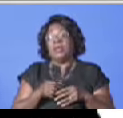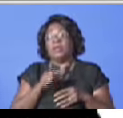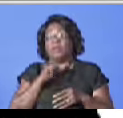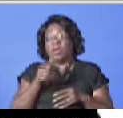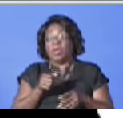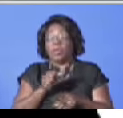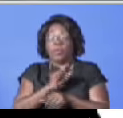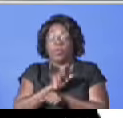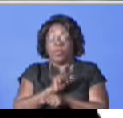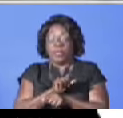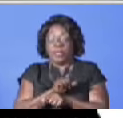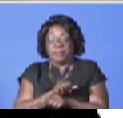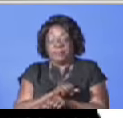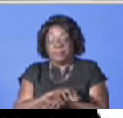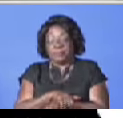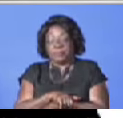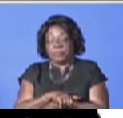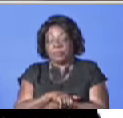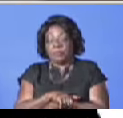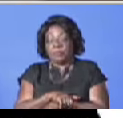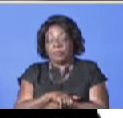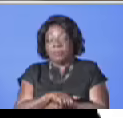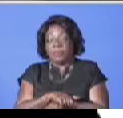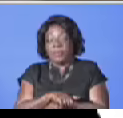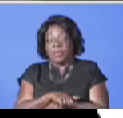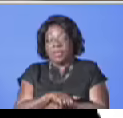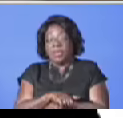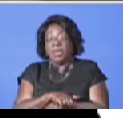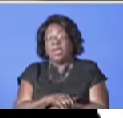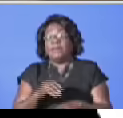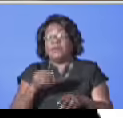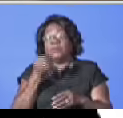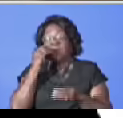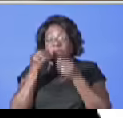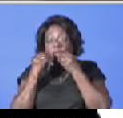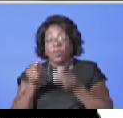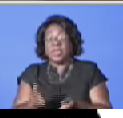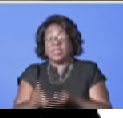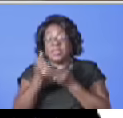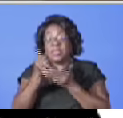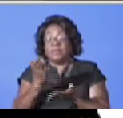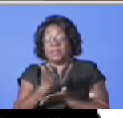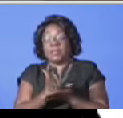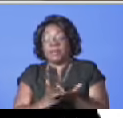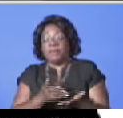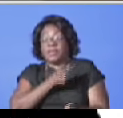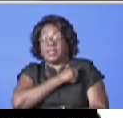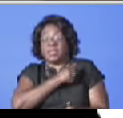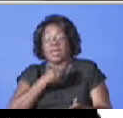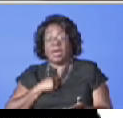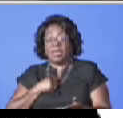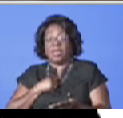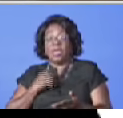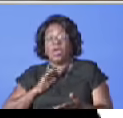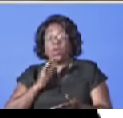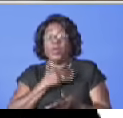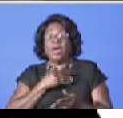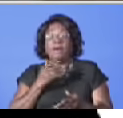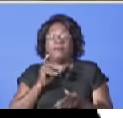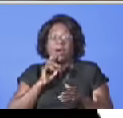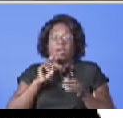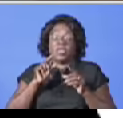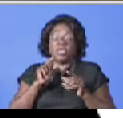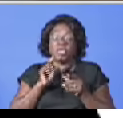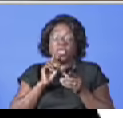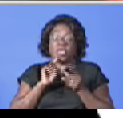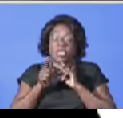this burden. I have to do some food assistance with some of my staff, because we have a chat group, and I put in to the